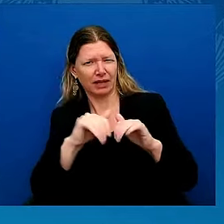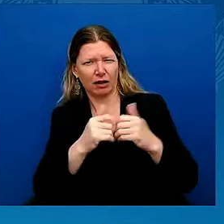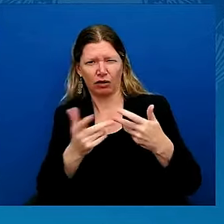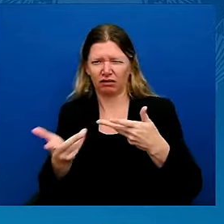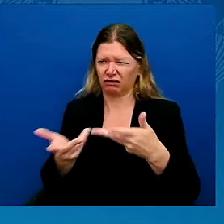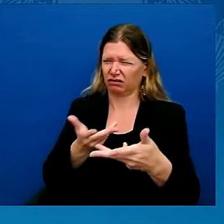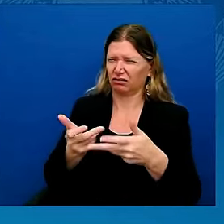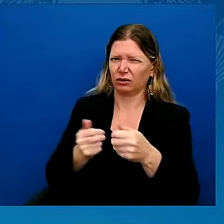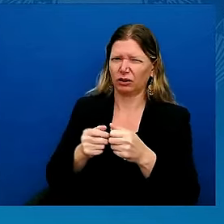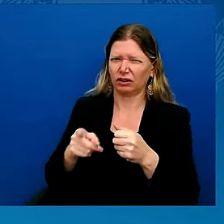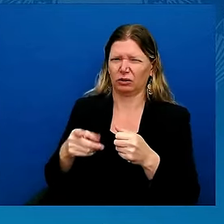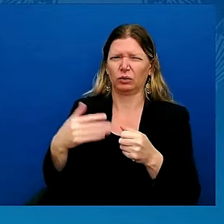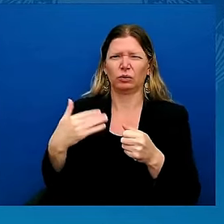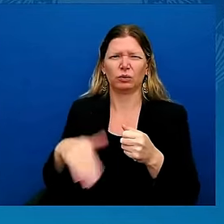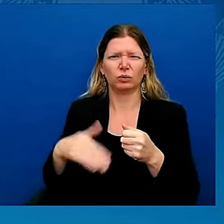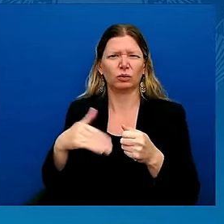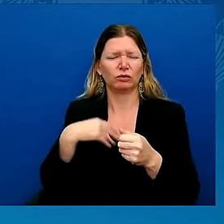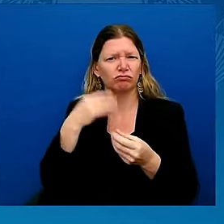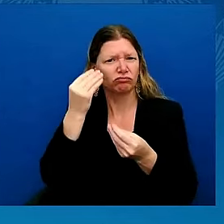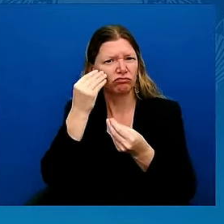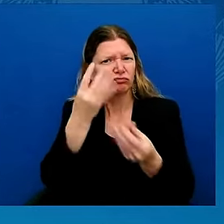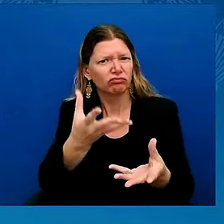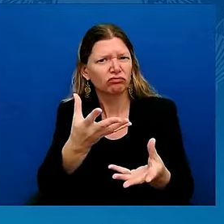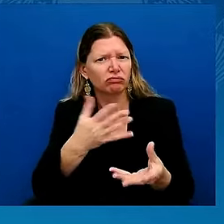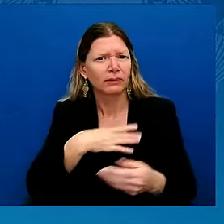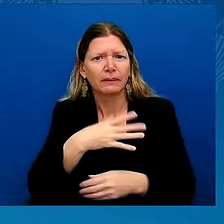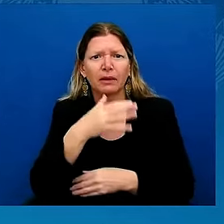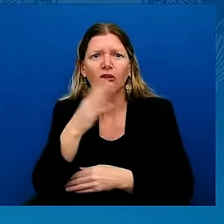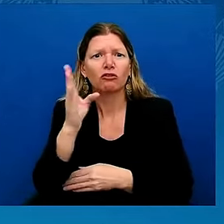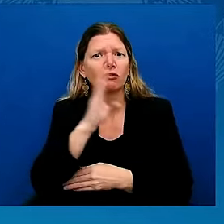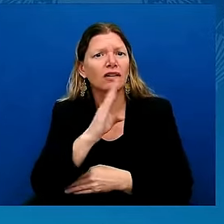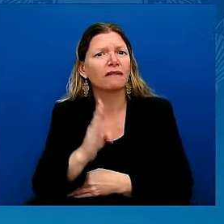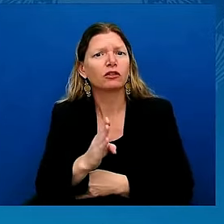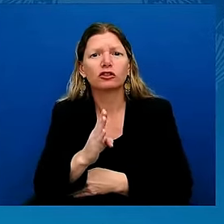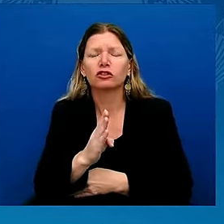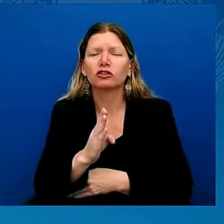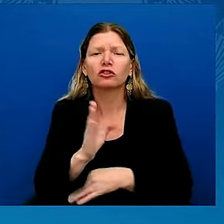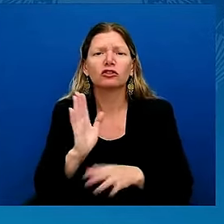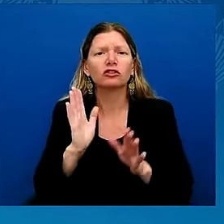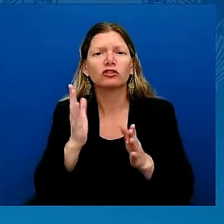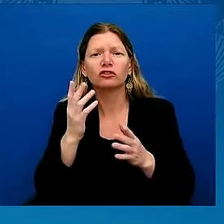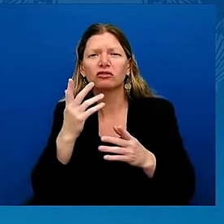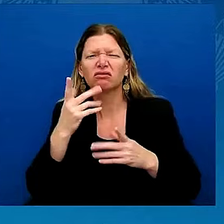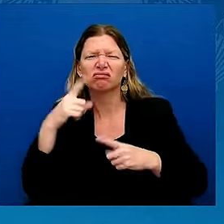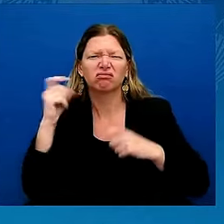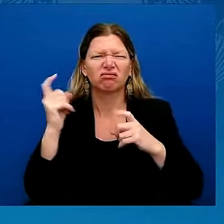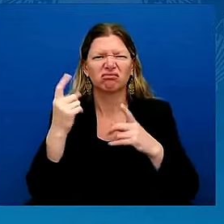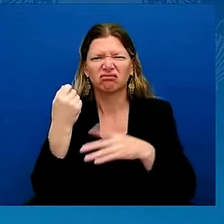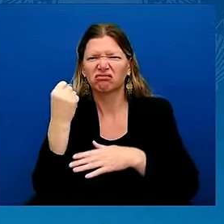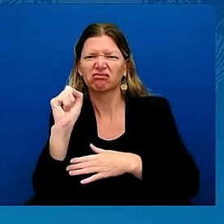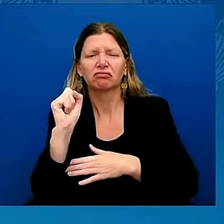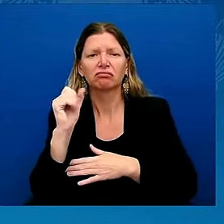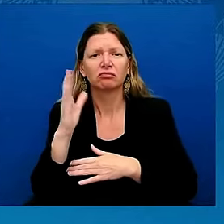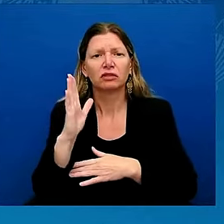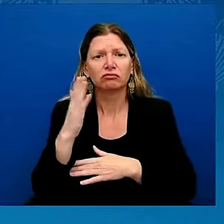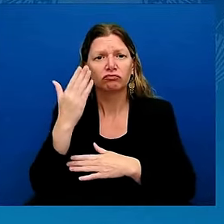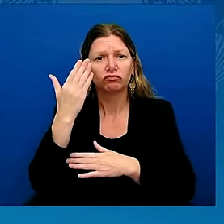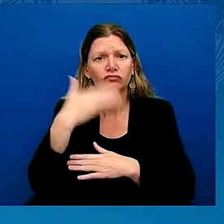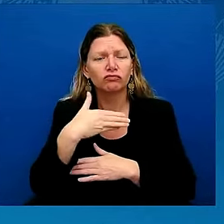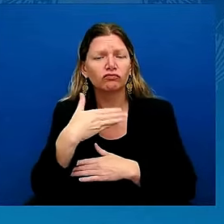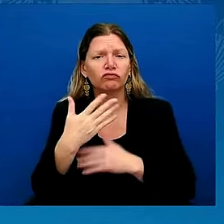cool. She never defined her sense of dignity based on how others treated